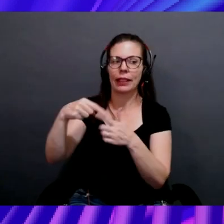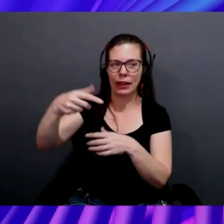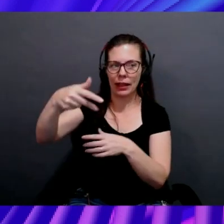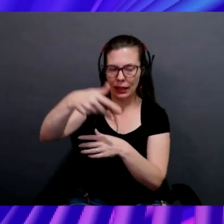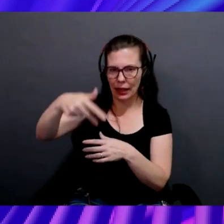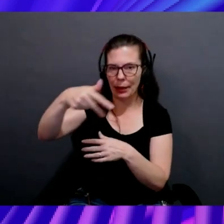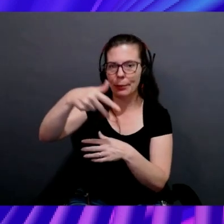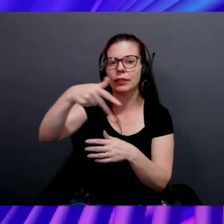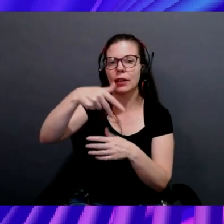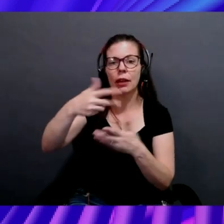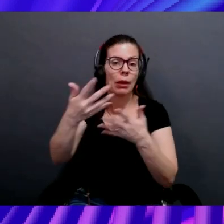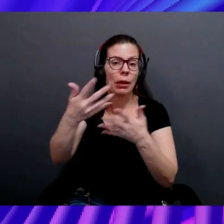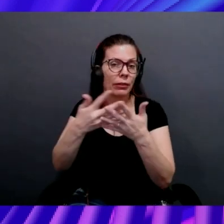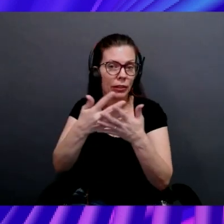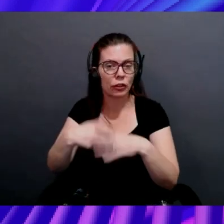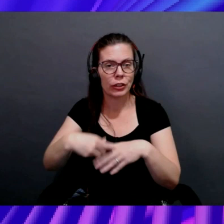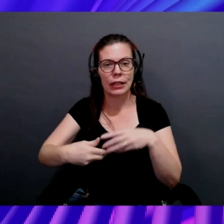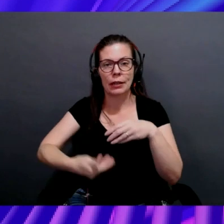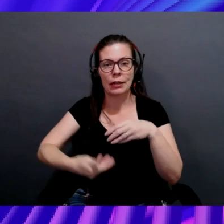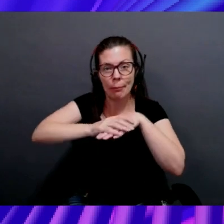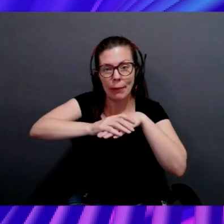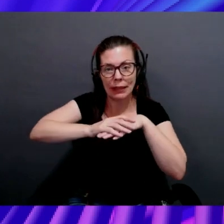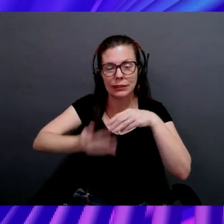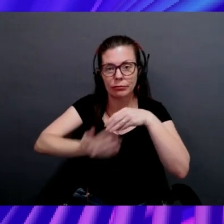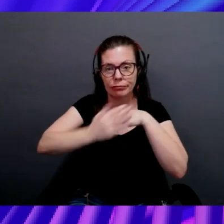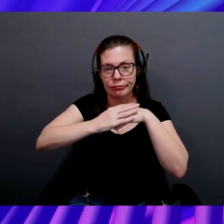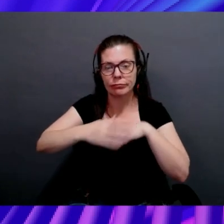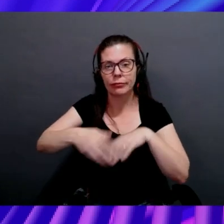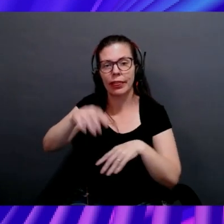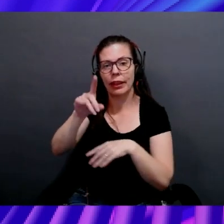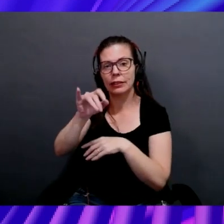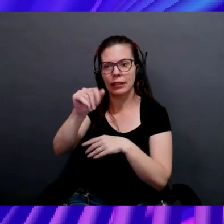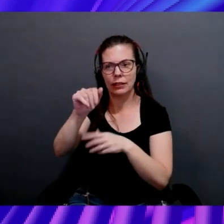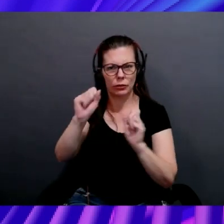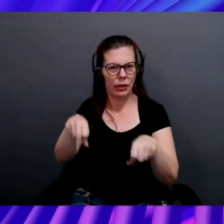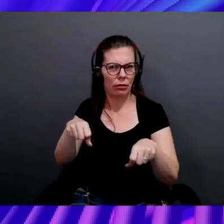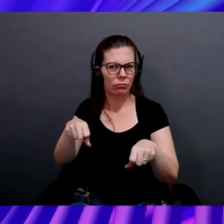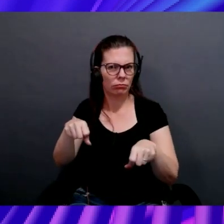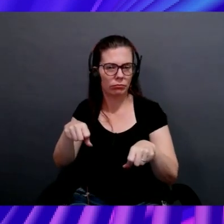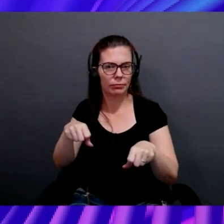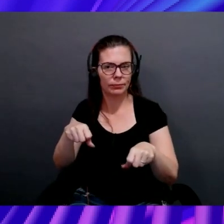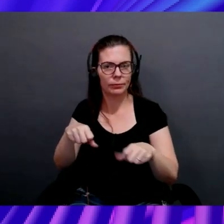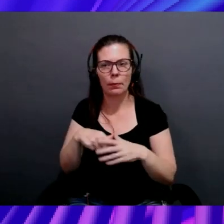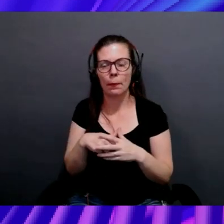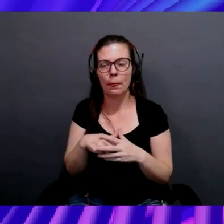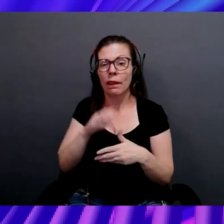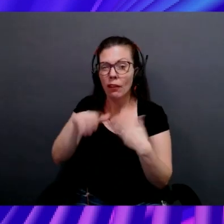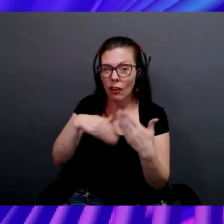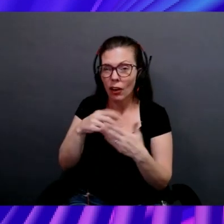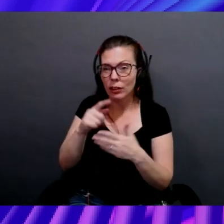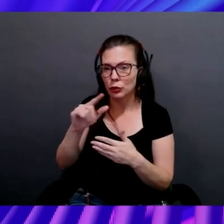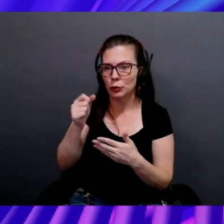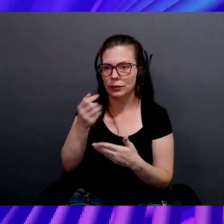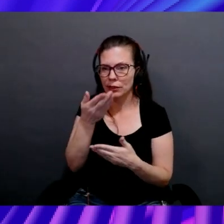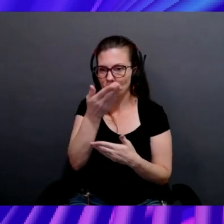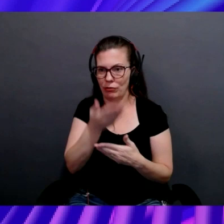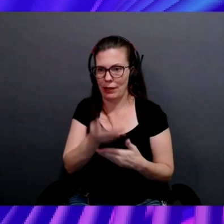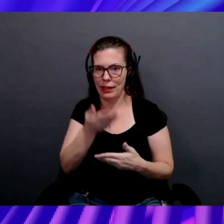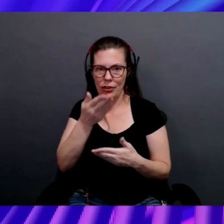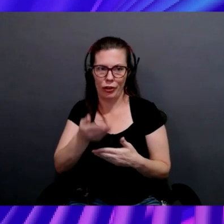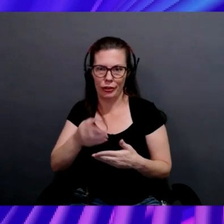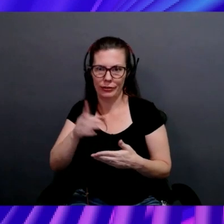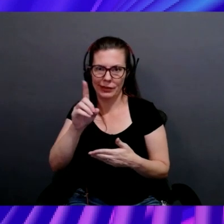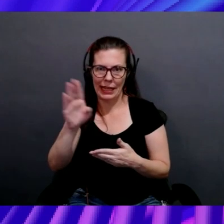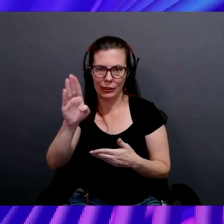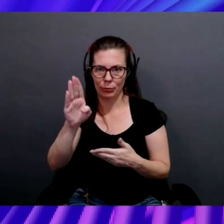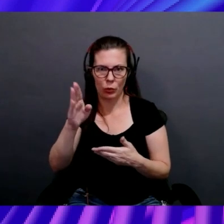filtering or masking of data, these are all things that you can do. Like all the tools are just right here in the dashboard, just waiting to be consumed.